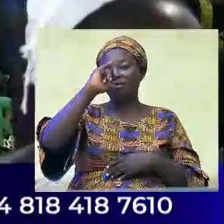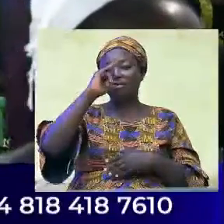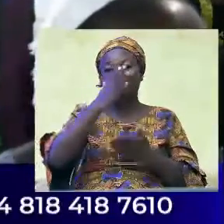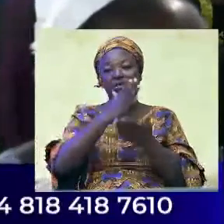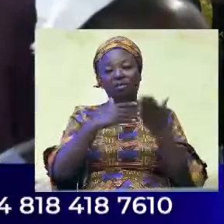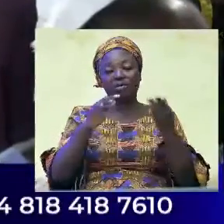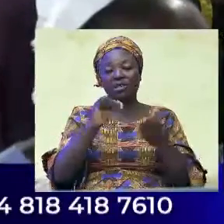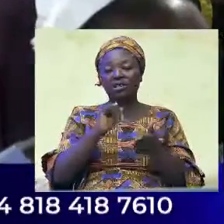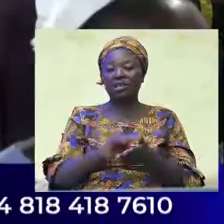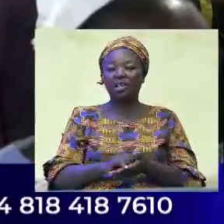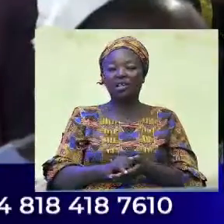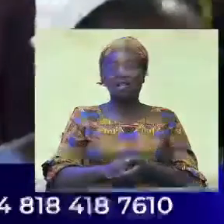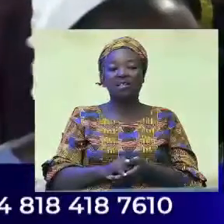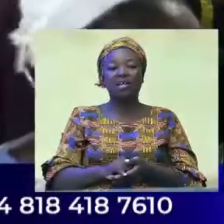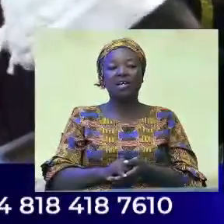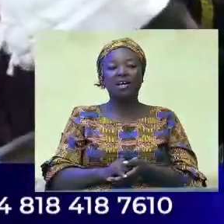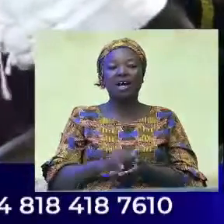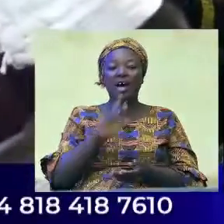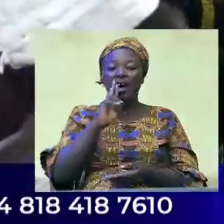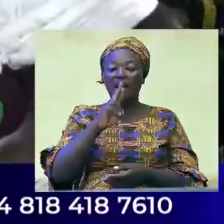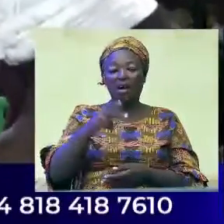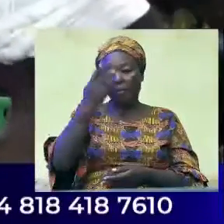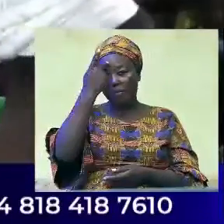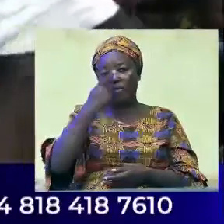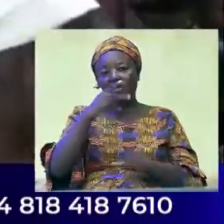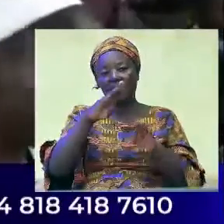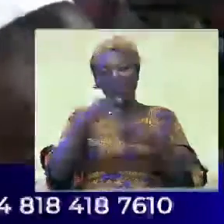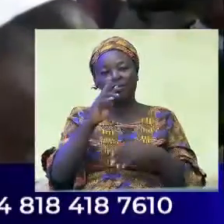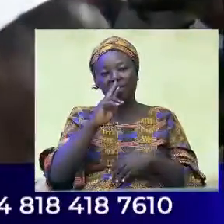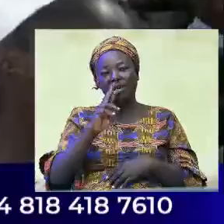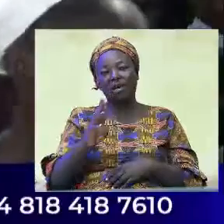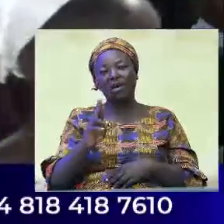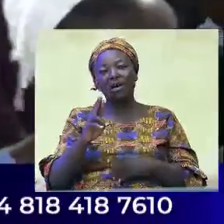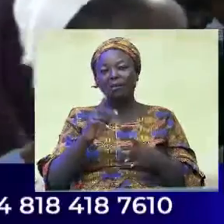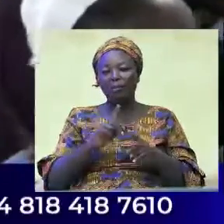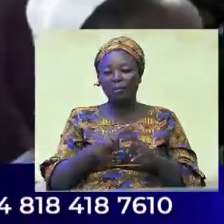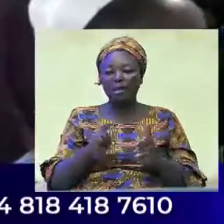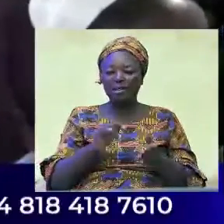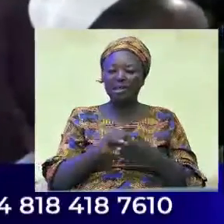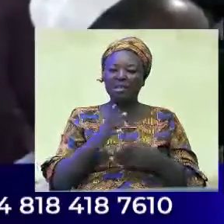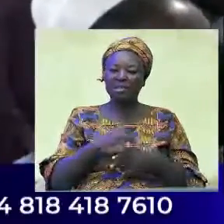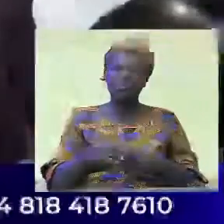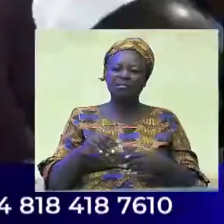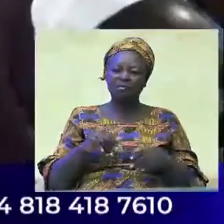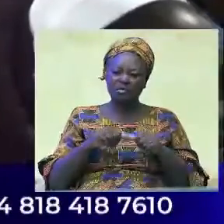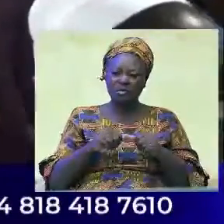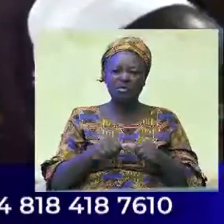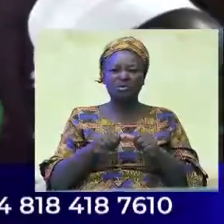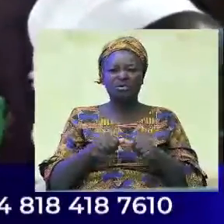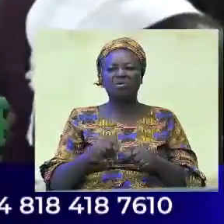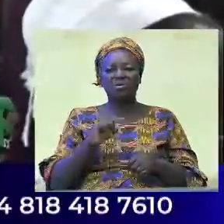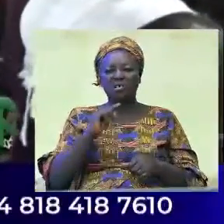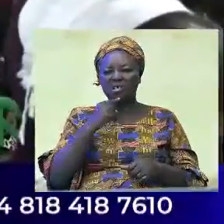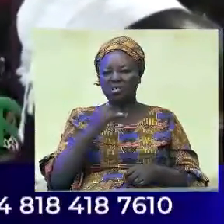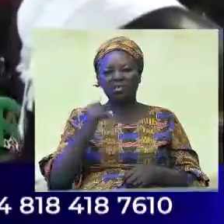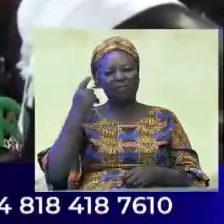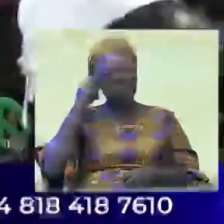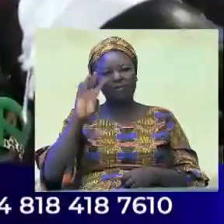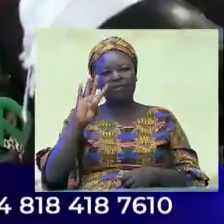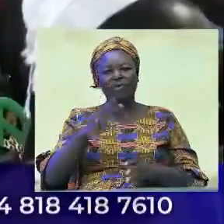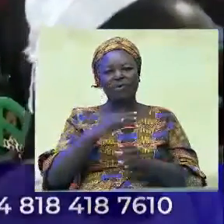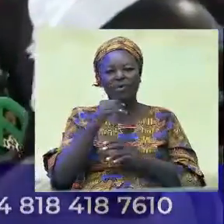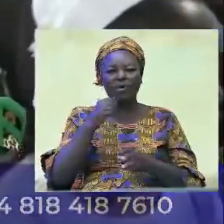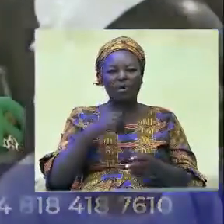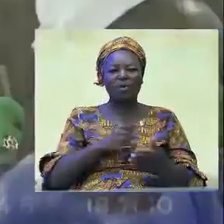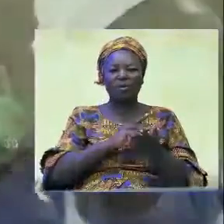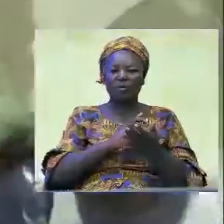happened after she drank some things given to her by her parents despite her disapproval. It got worse for 4 weeks.